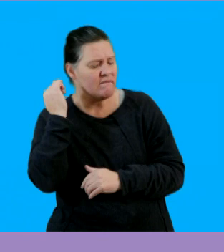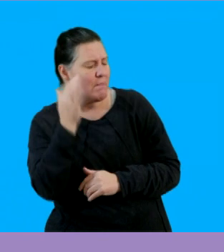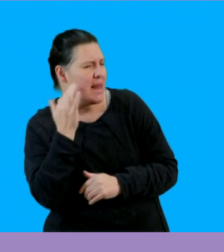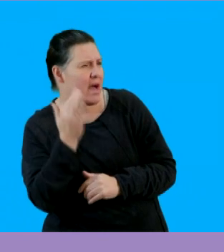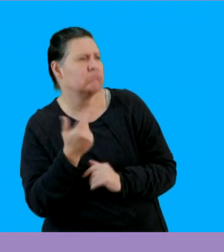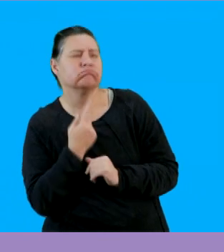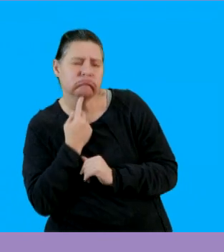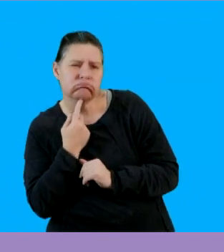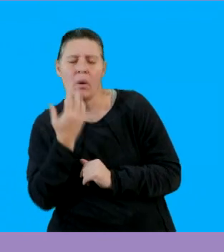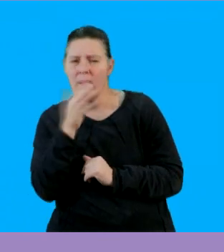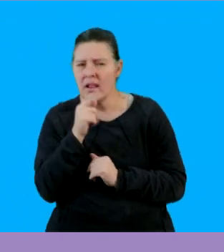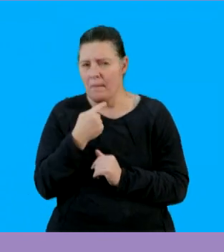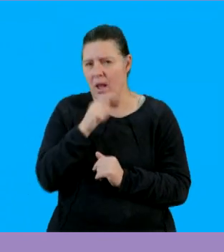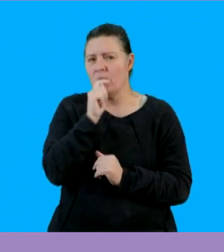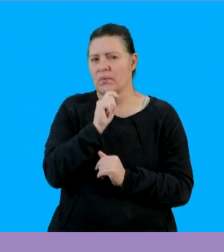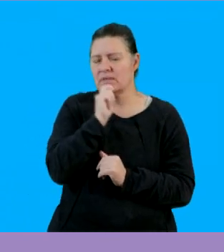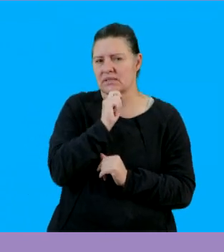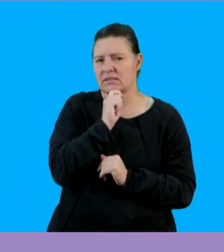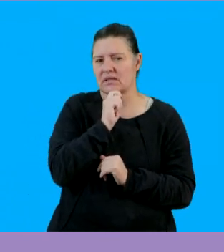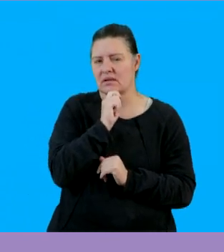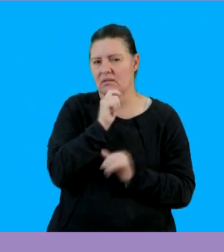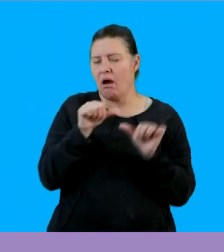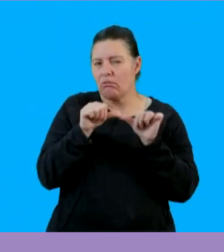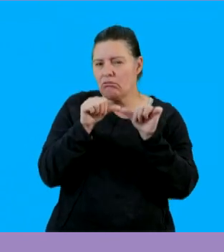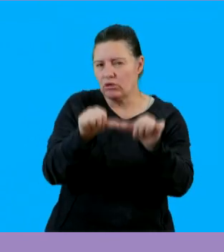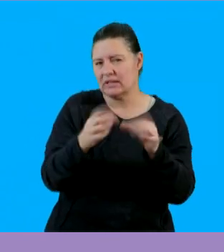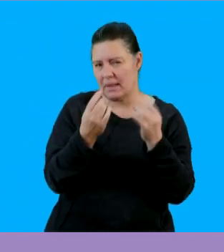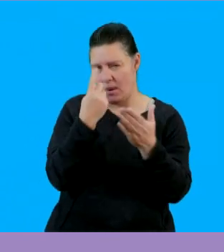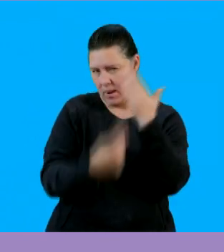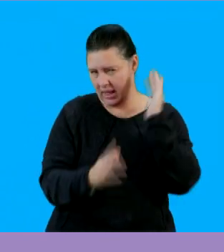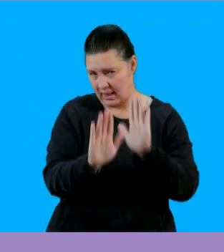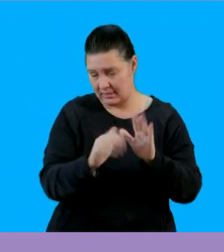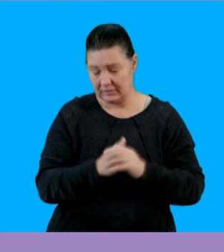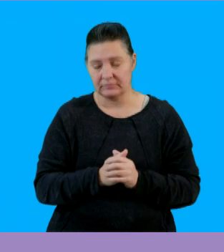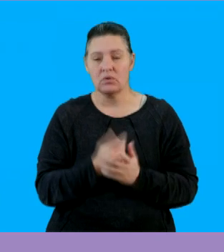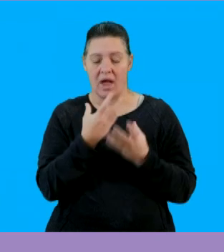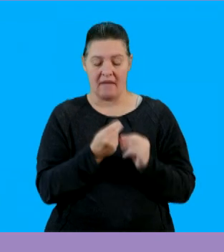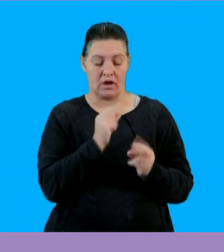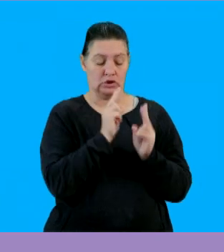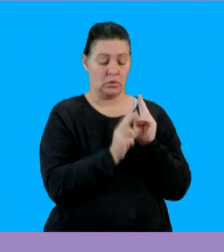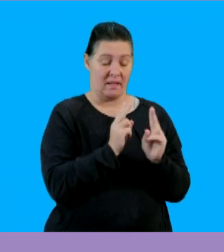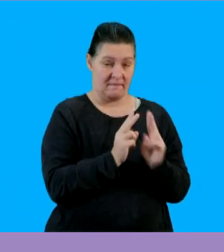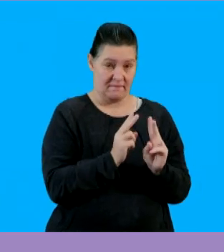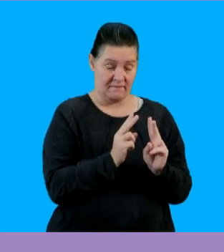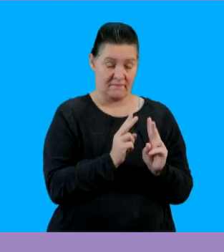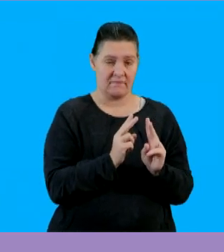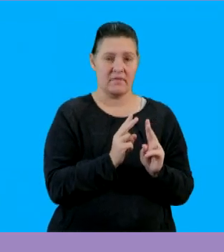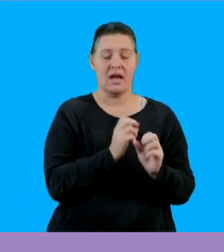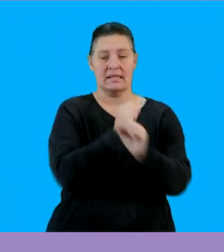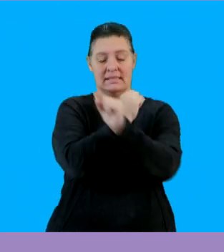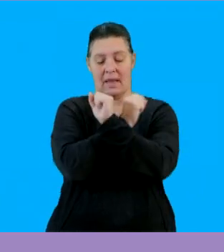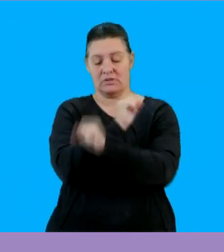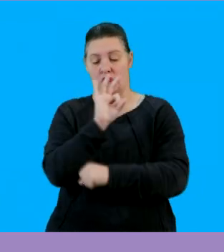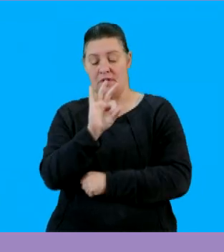familiar example, where we are using constant numbers only. So if I have 12 multiplied